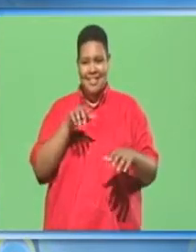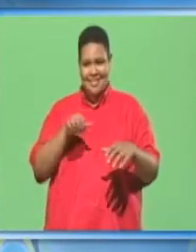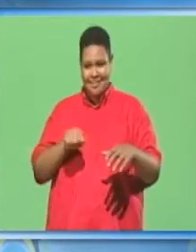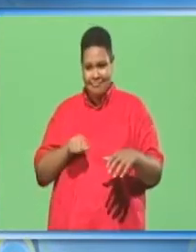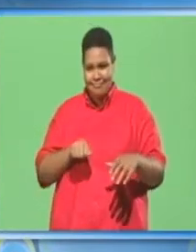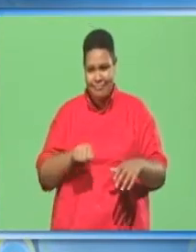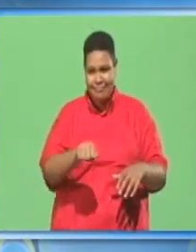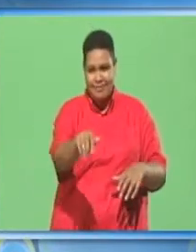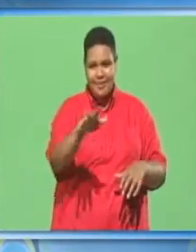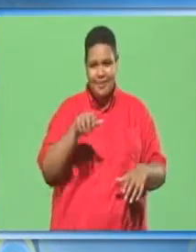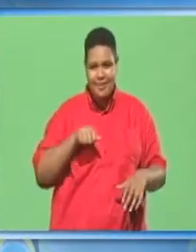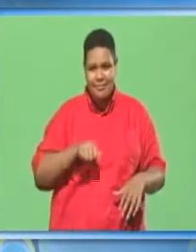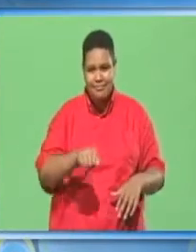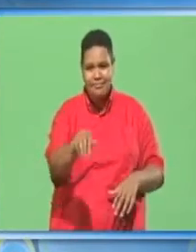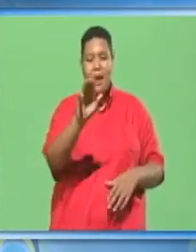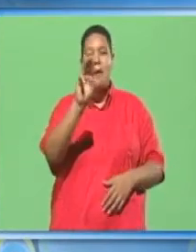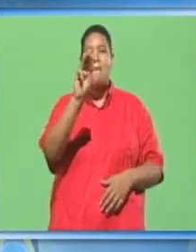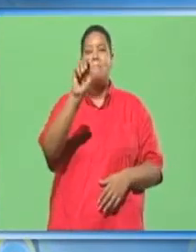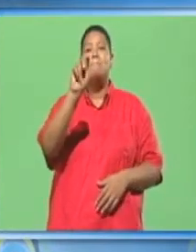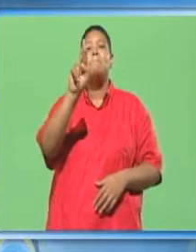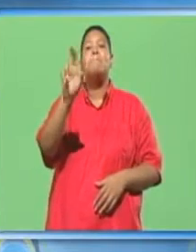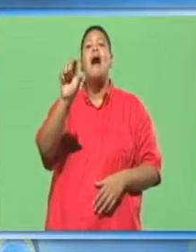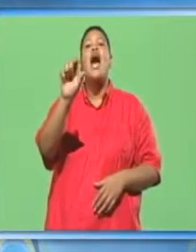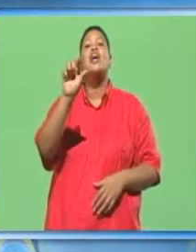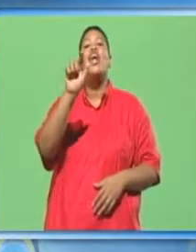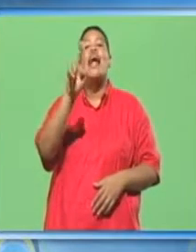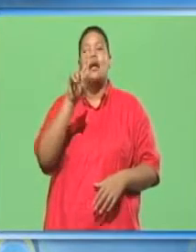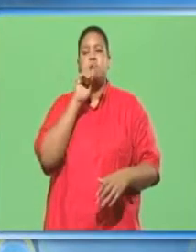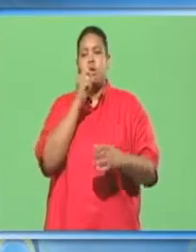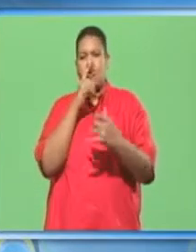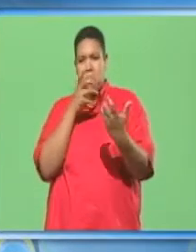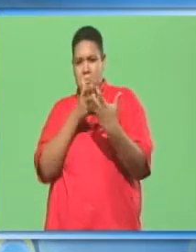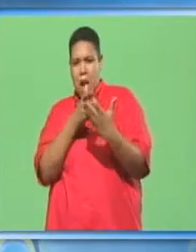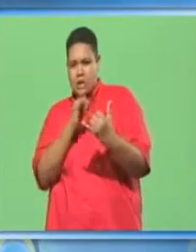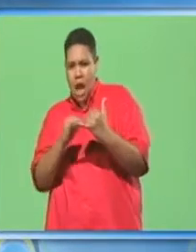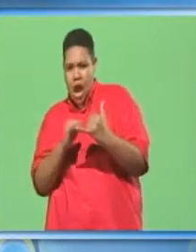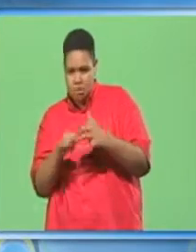to see that the mark on the wood is aligned with the blade.